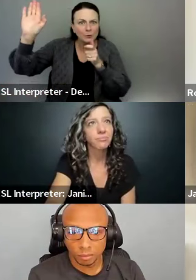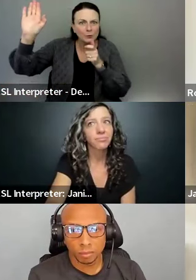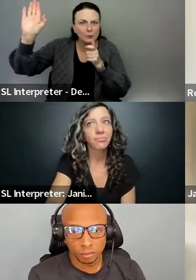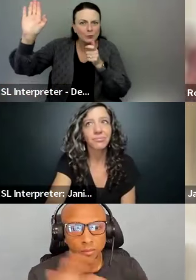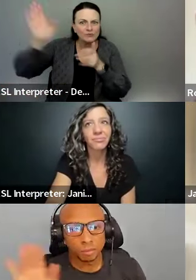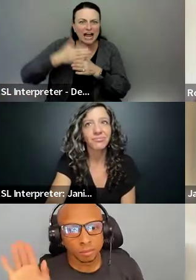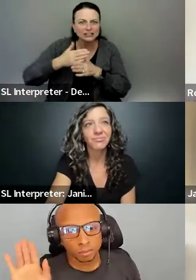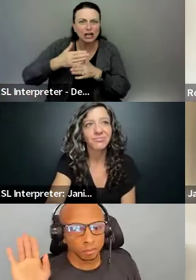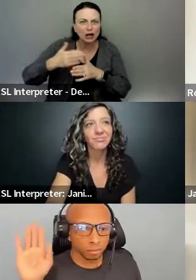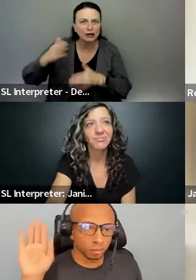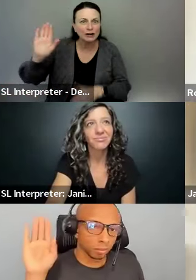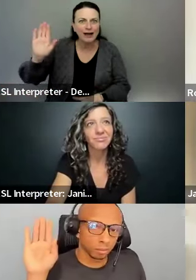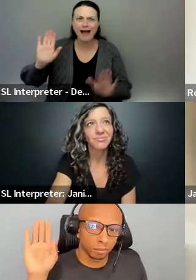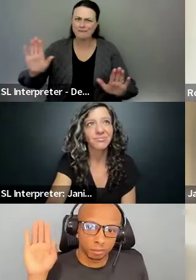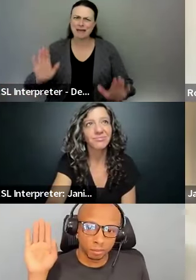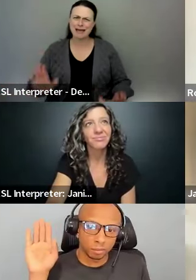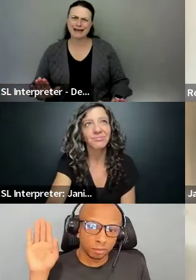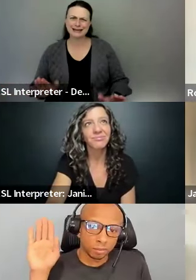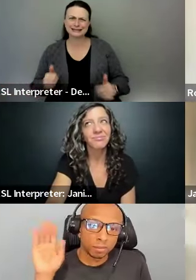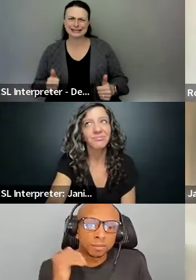shared. Amazing.